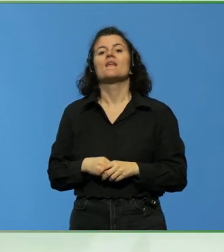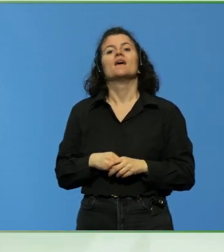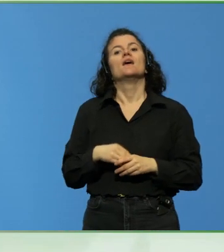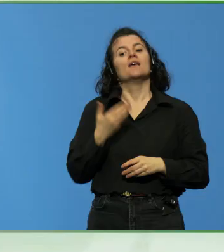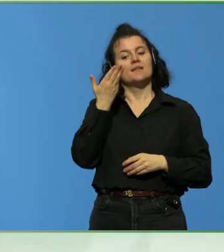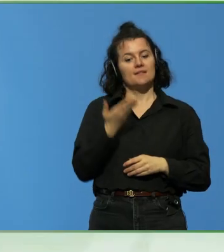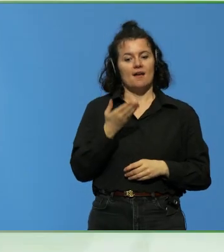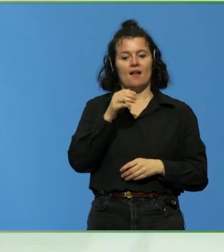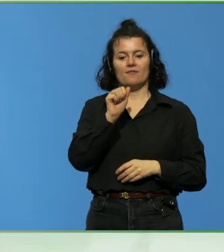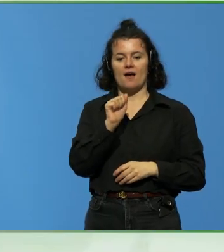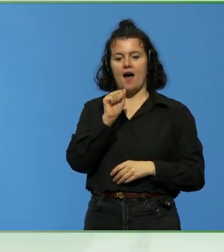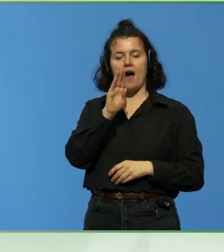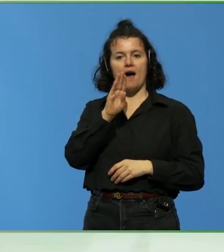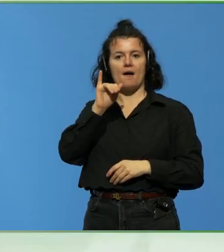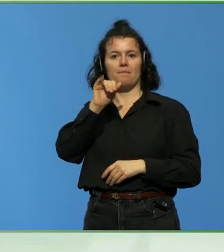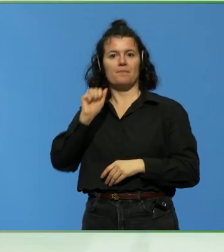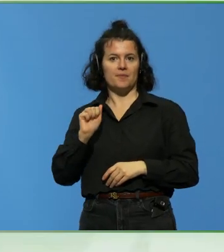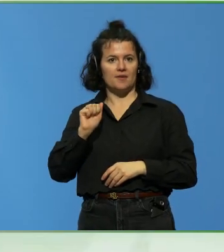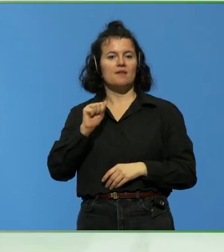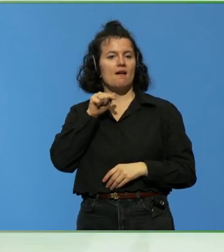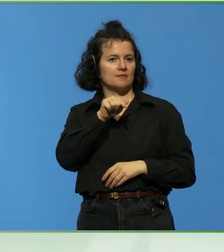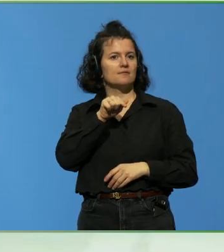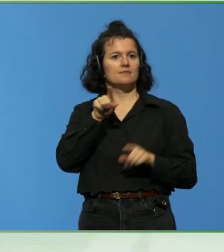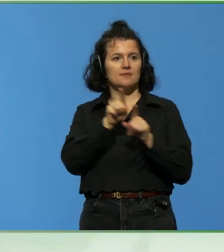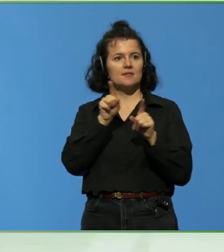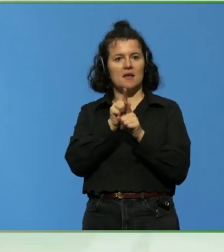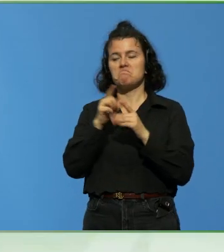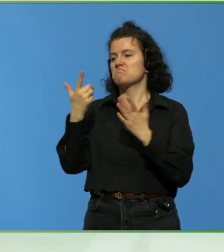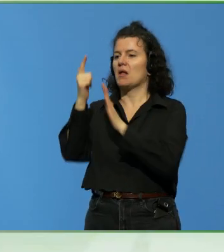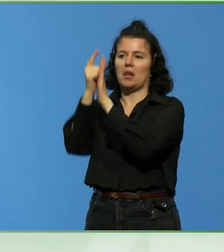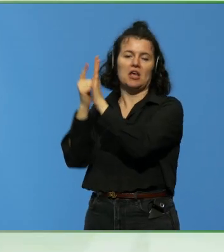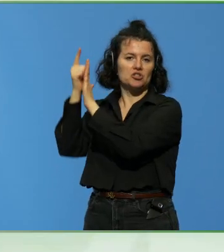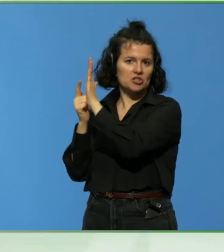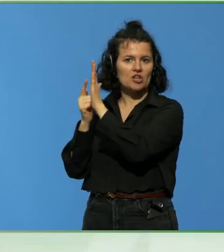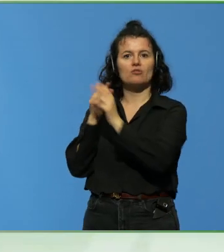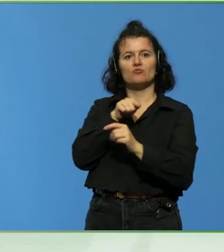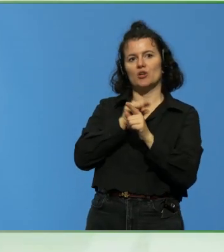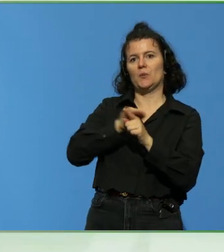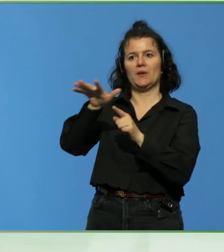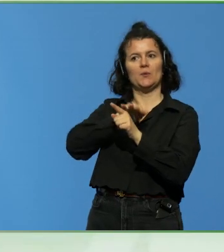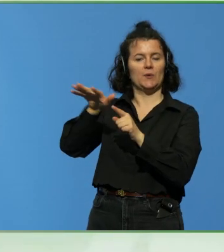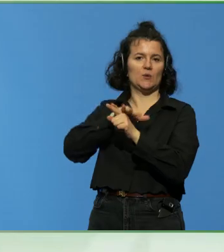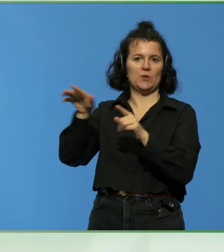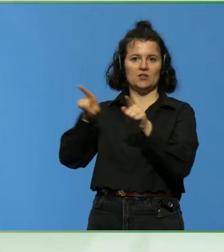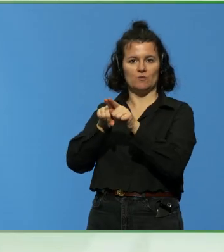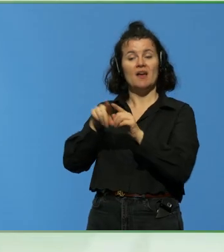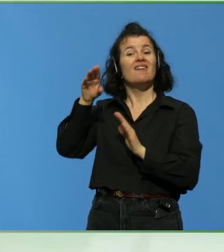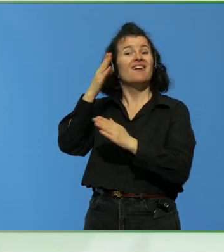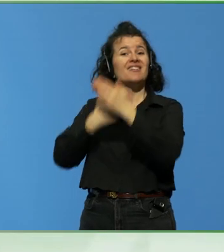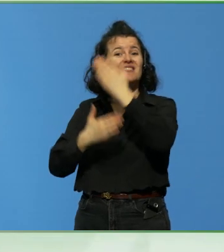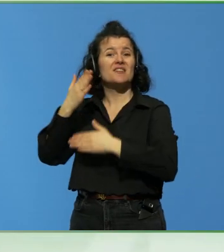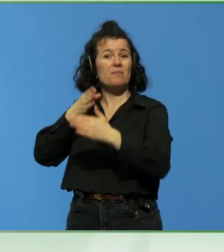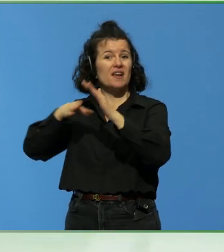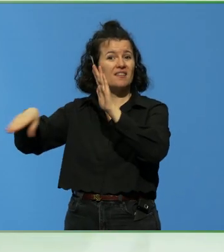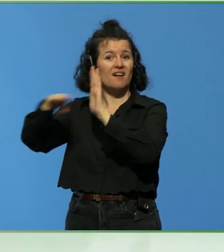and implementation of other legislation also, such as the Disability Rights Act 2020 and the UN Convention on the Rights